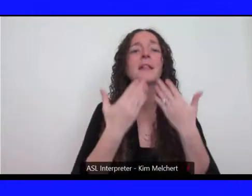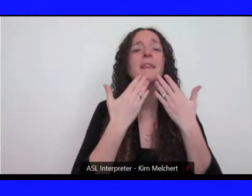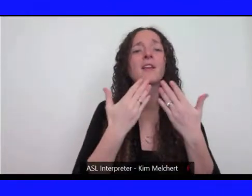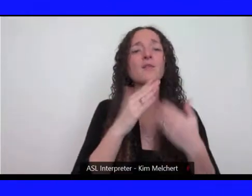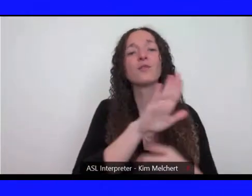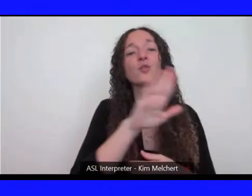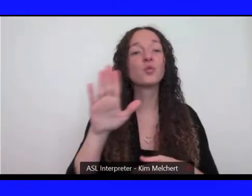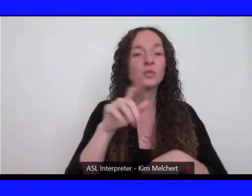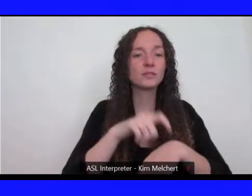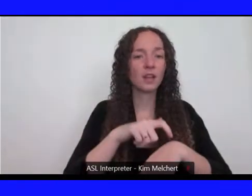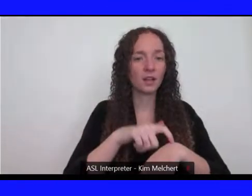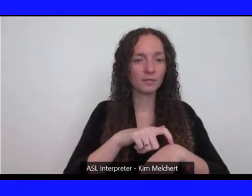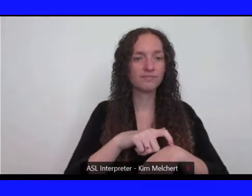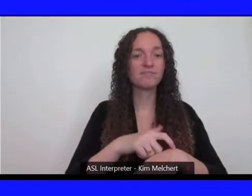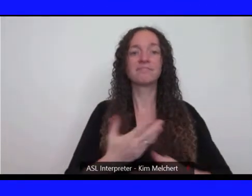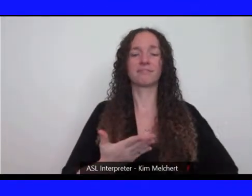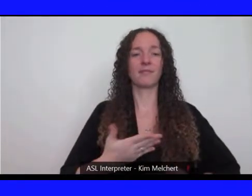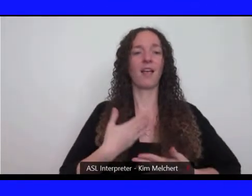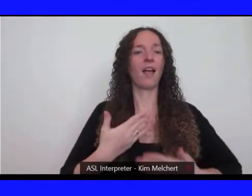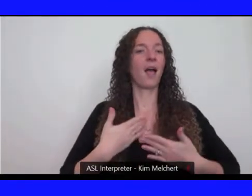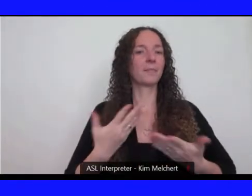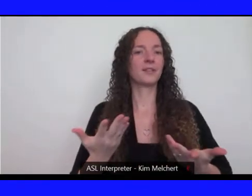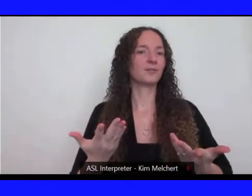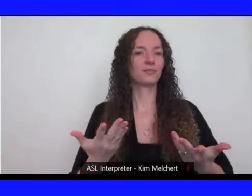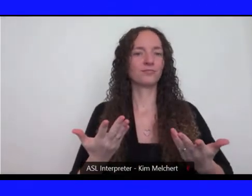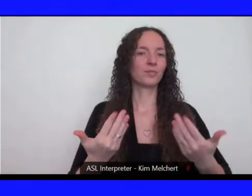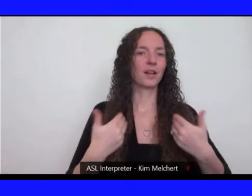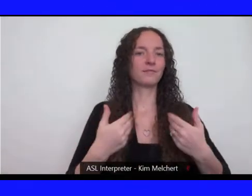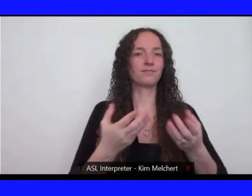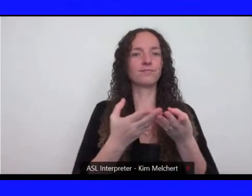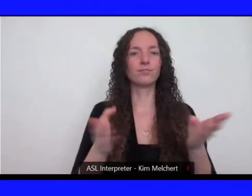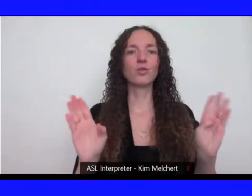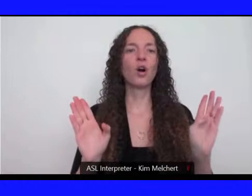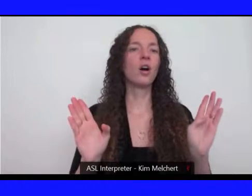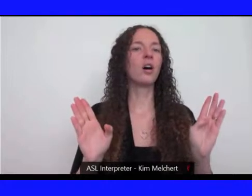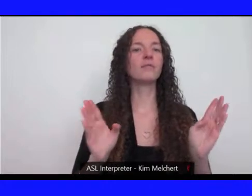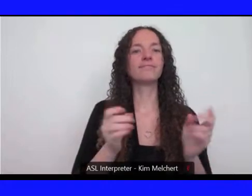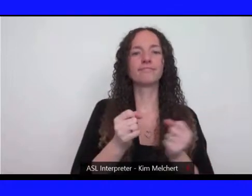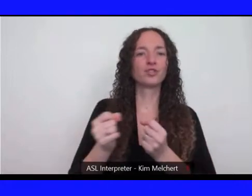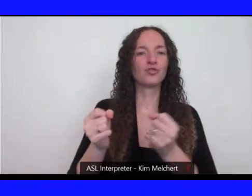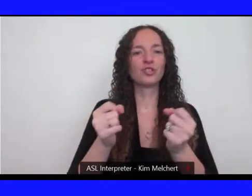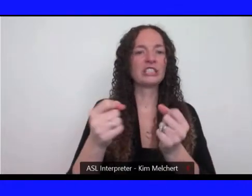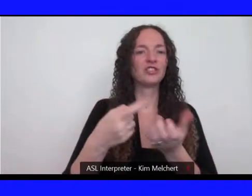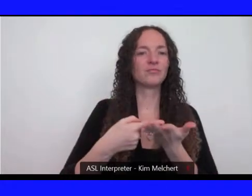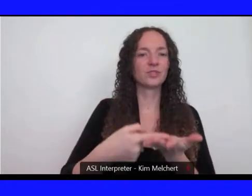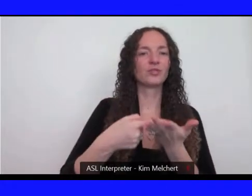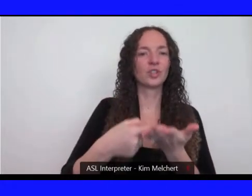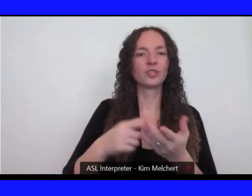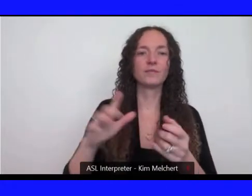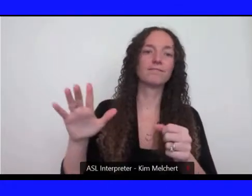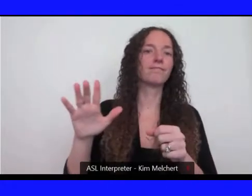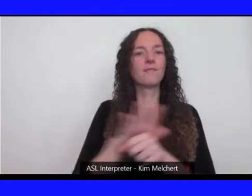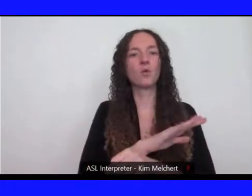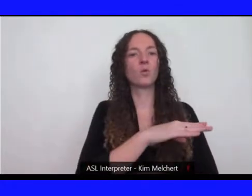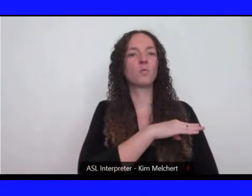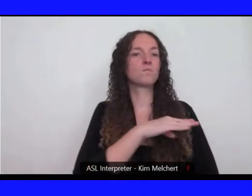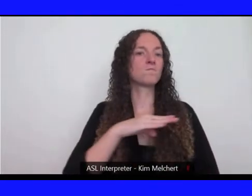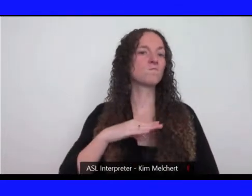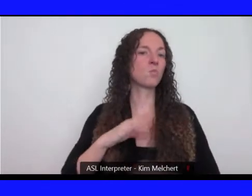overall questions or comments? No, thank you. Sally? No, thank you. I just